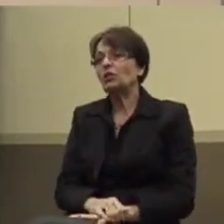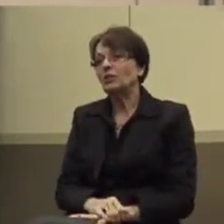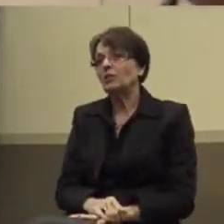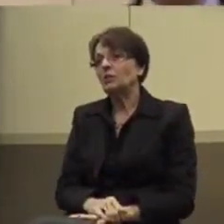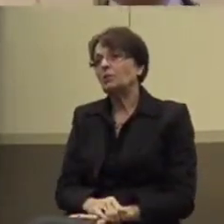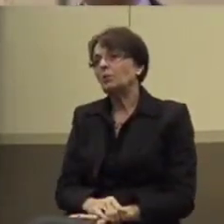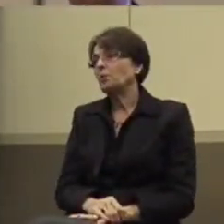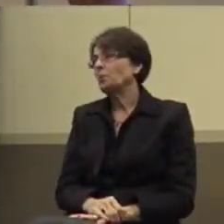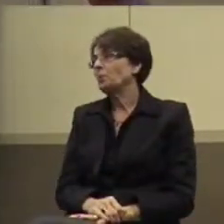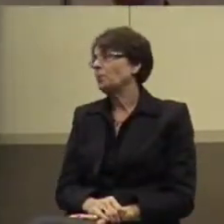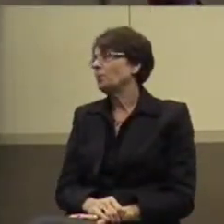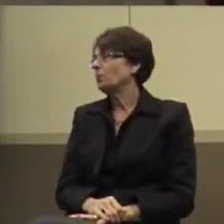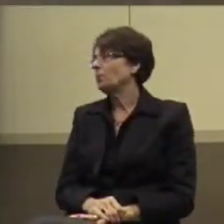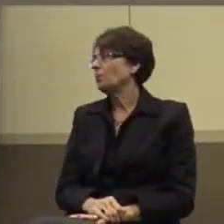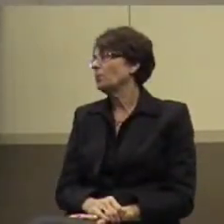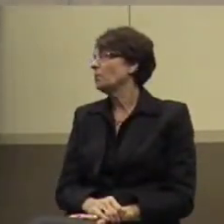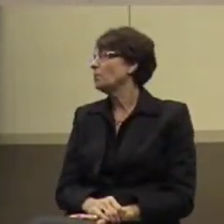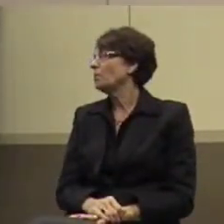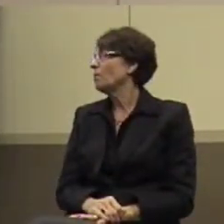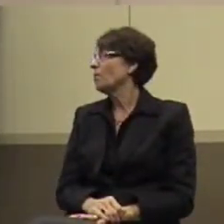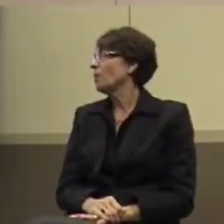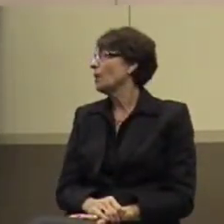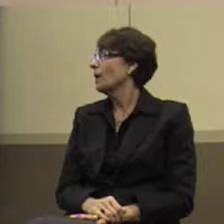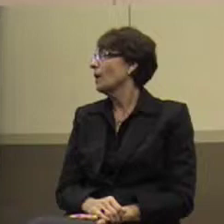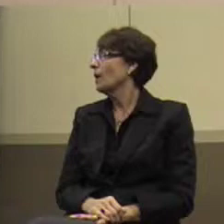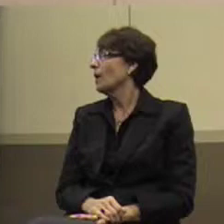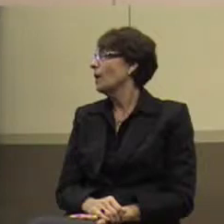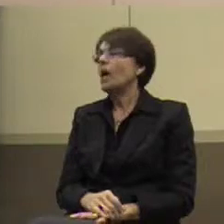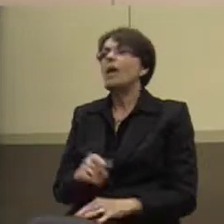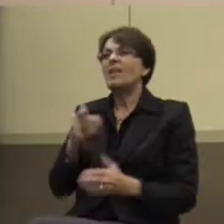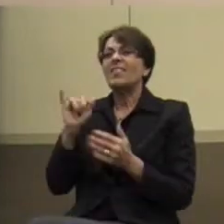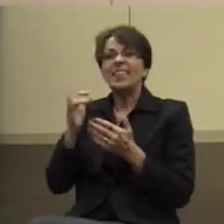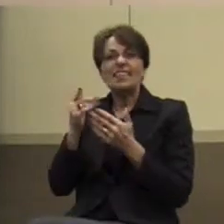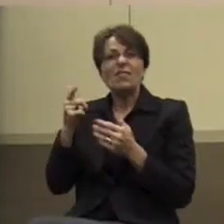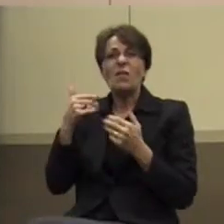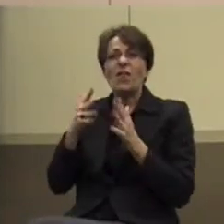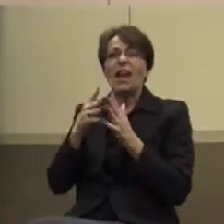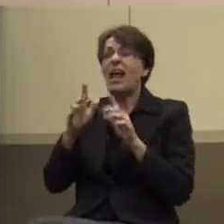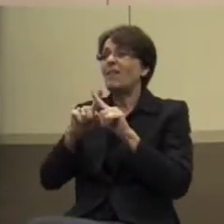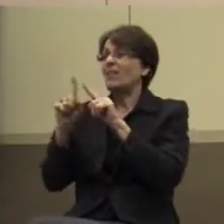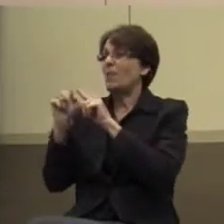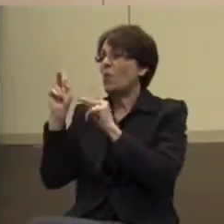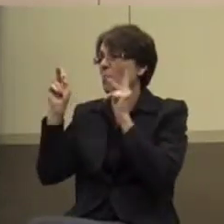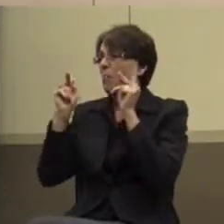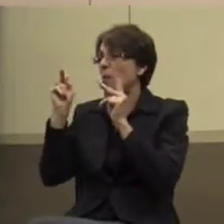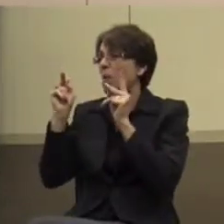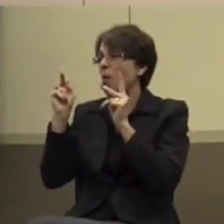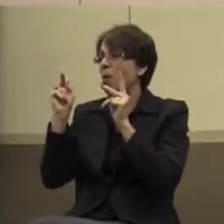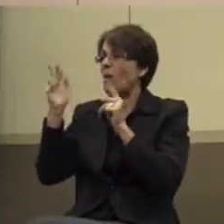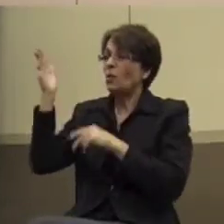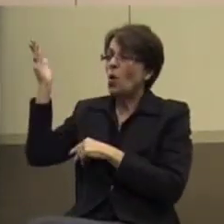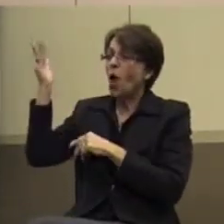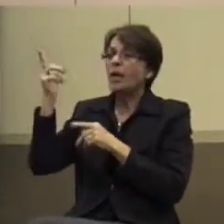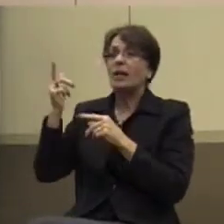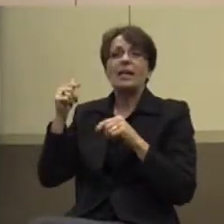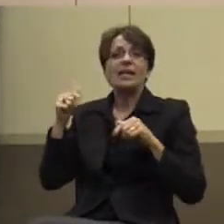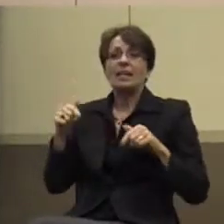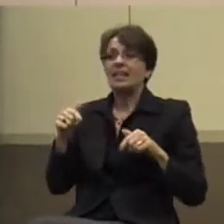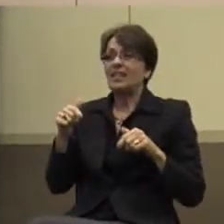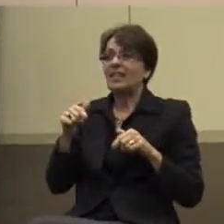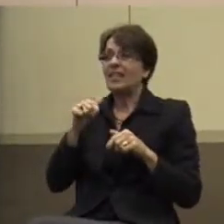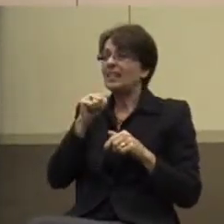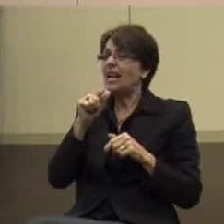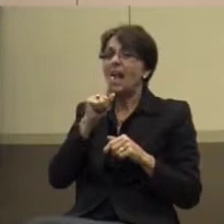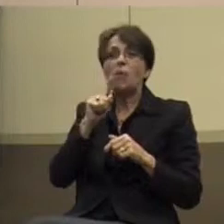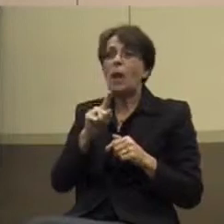This stuff, I mean, you've had lots of different people talk, and like this stuff isn't like specific to deafness, but it's, again, used for